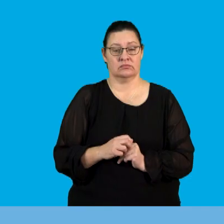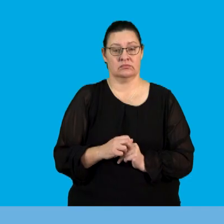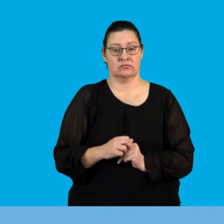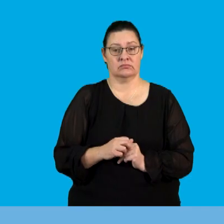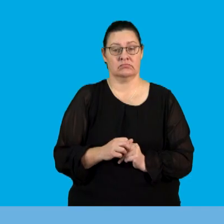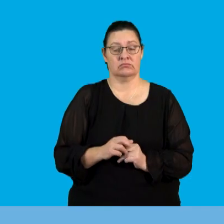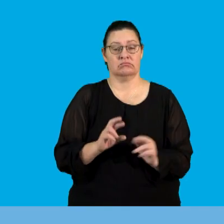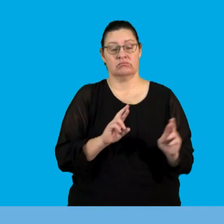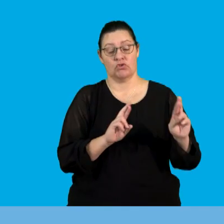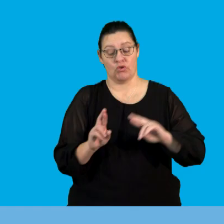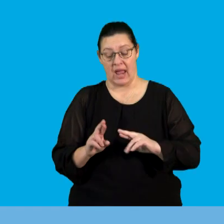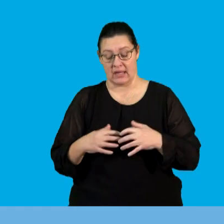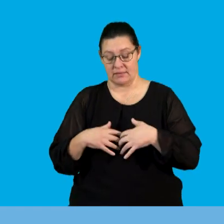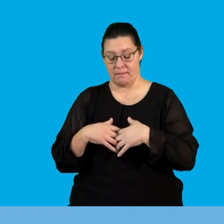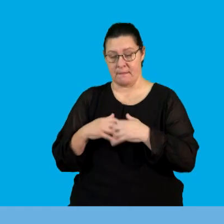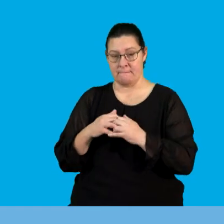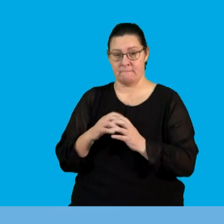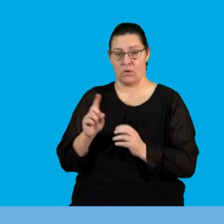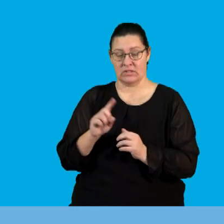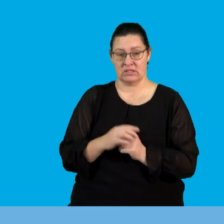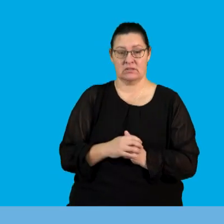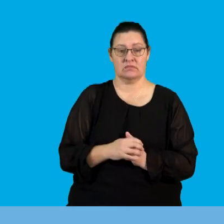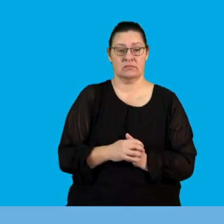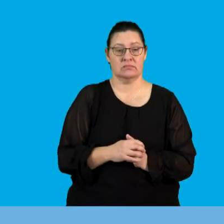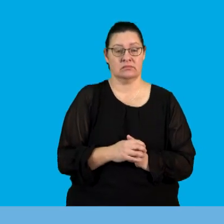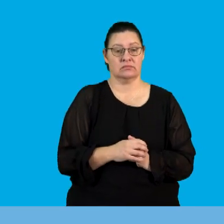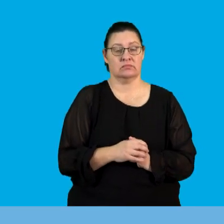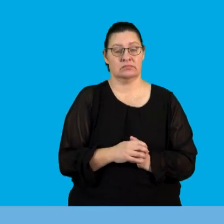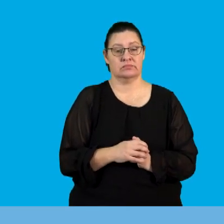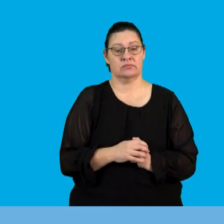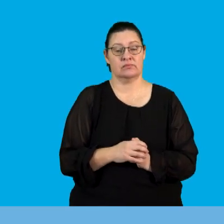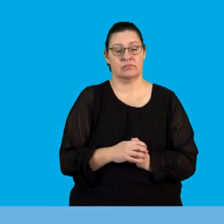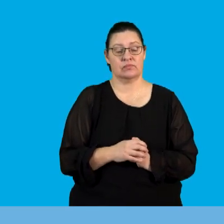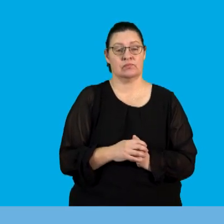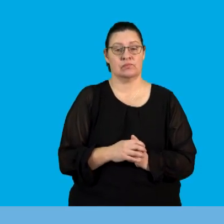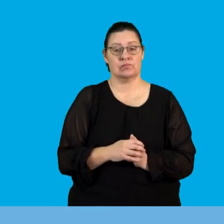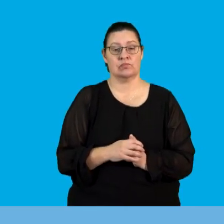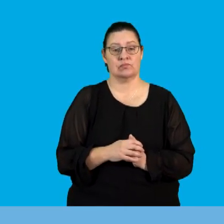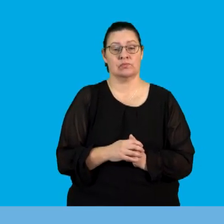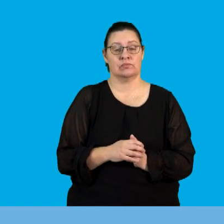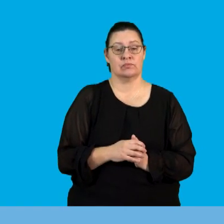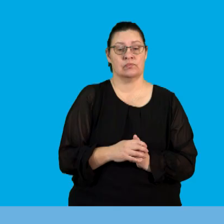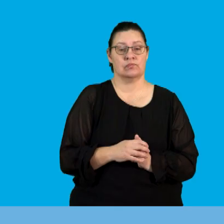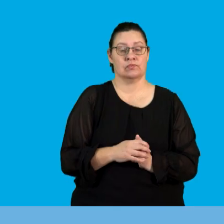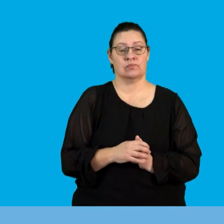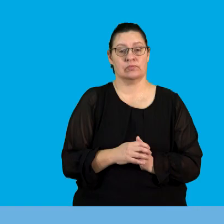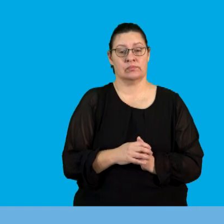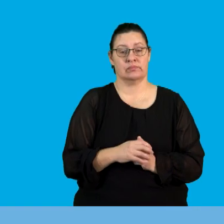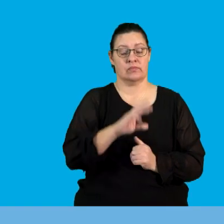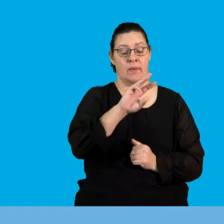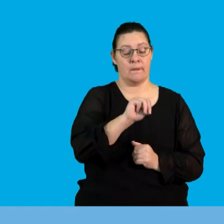This is going to react to form, so I'm just going to write the products here below because of space. So this is going to react to